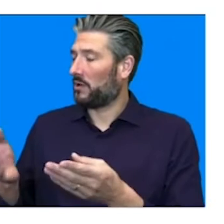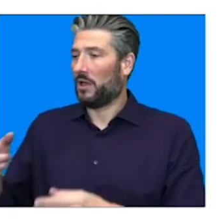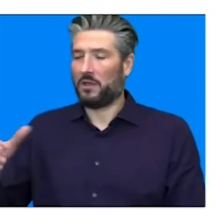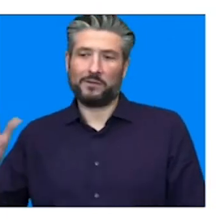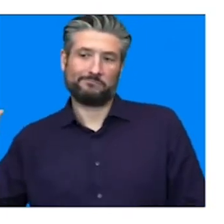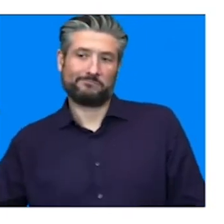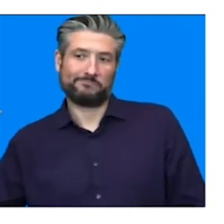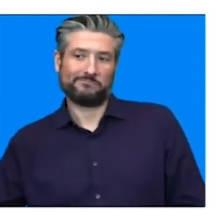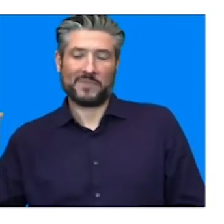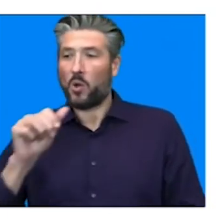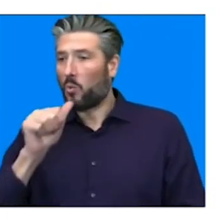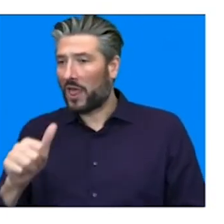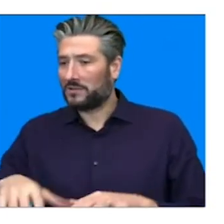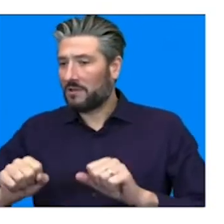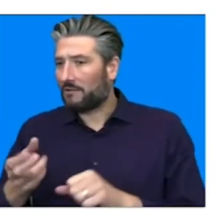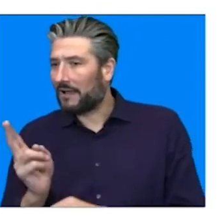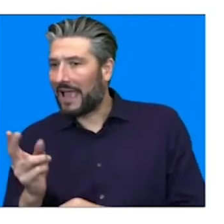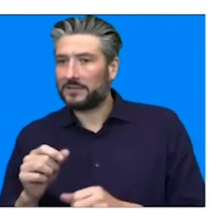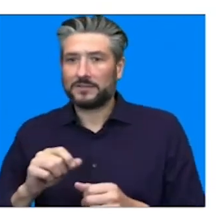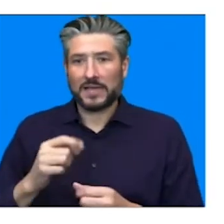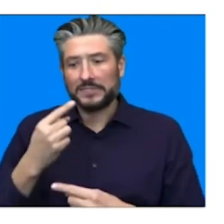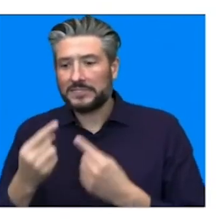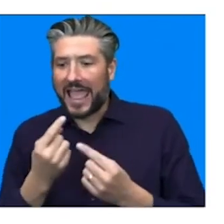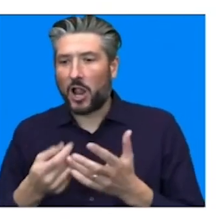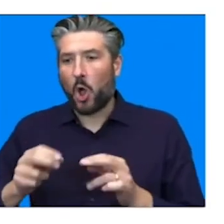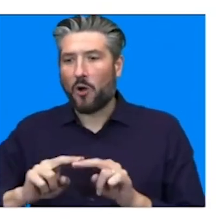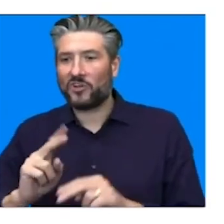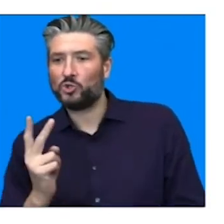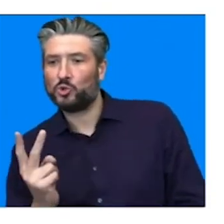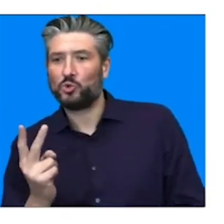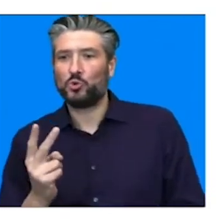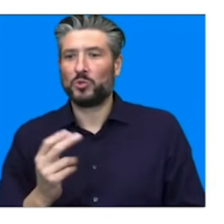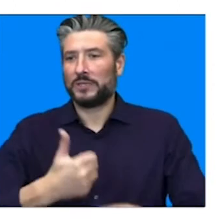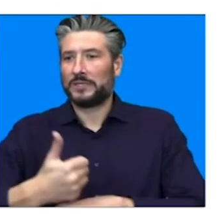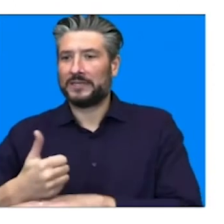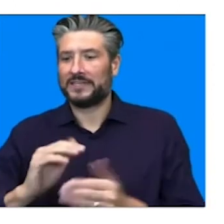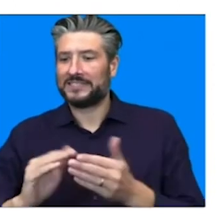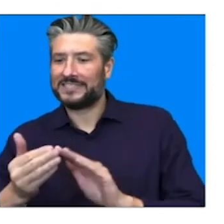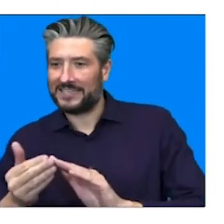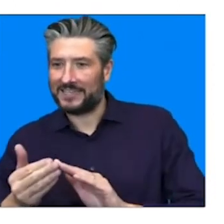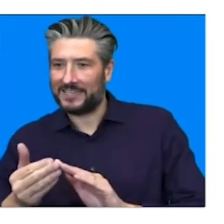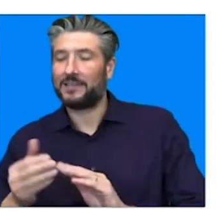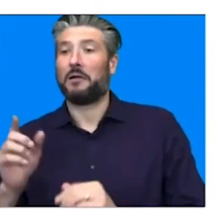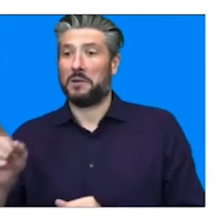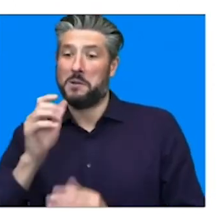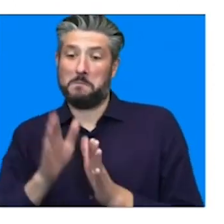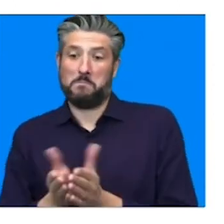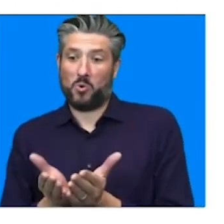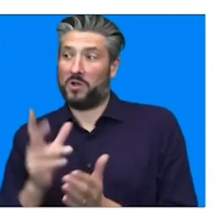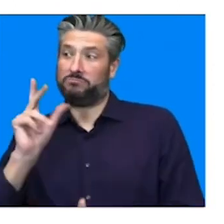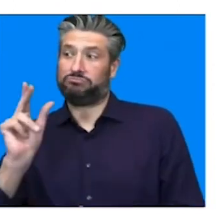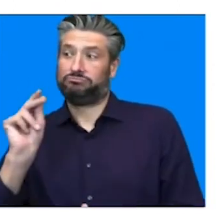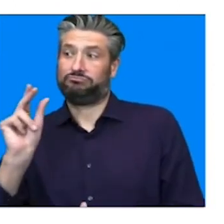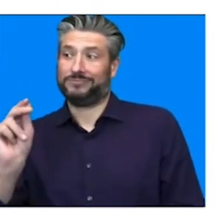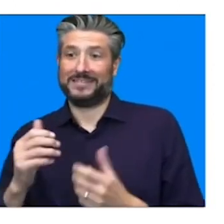Cities. She entertained herself with such humane achievements as sentencing a youth to have his hands cut off, his